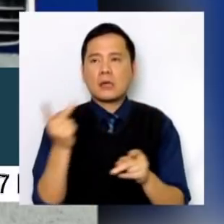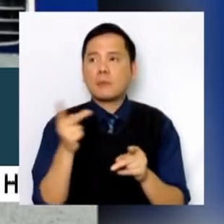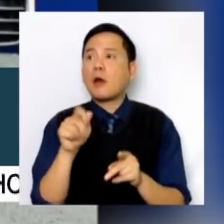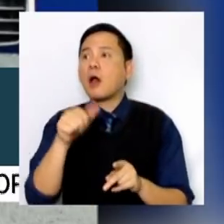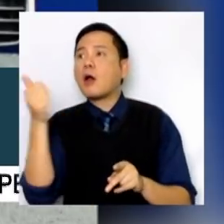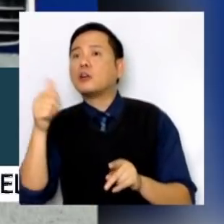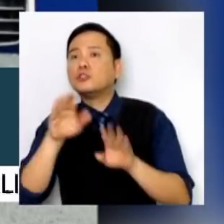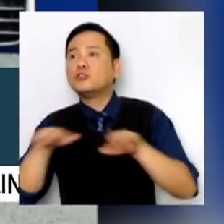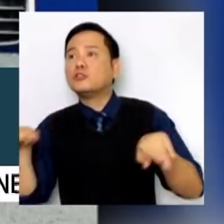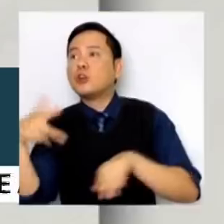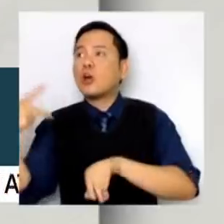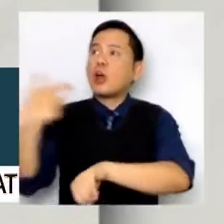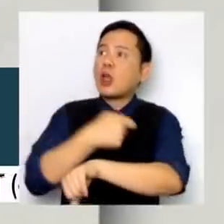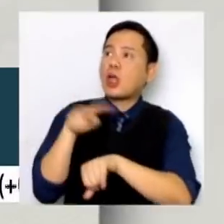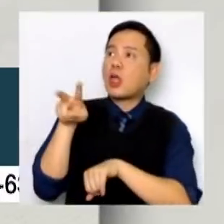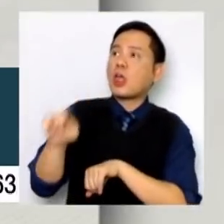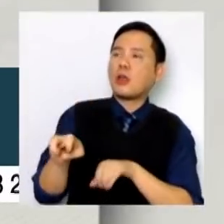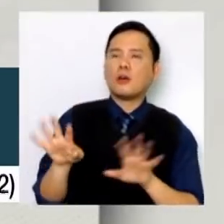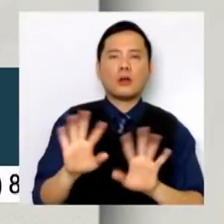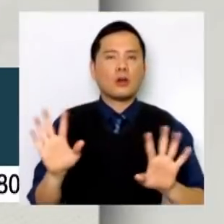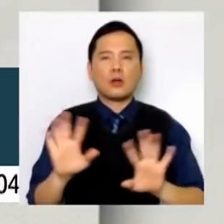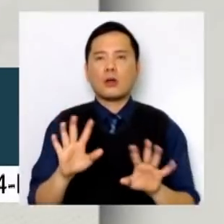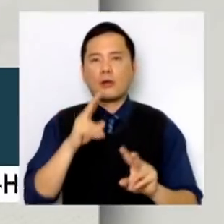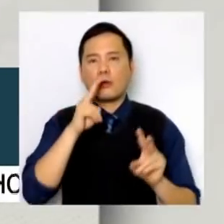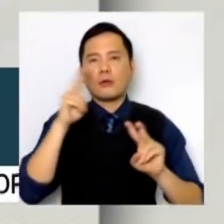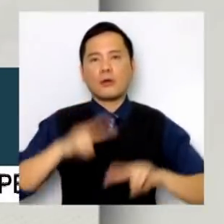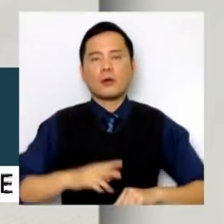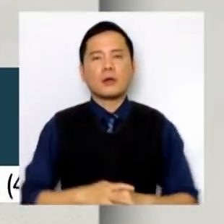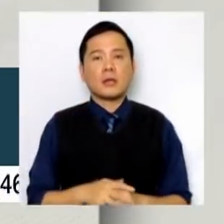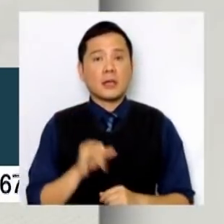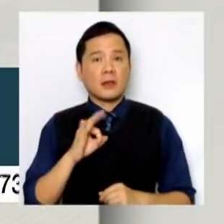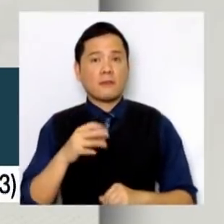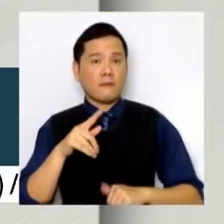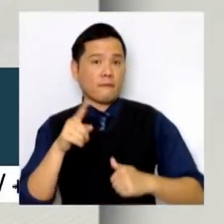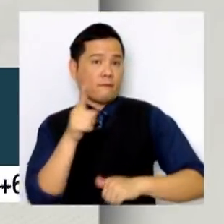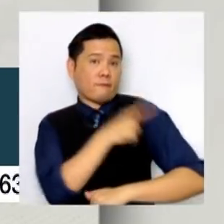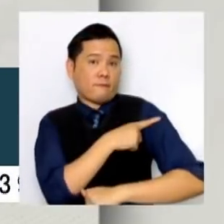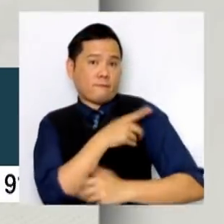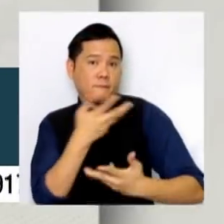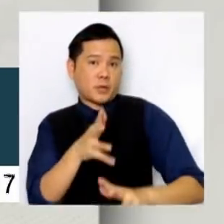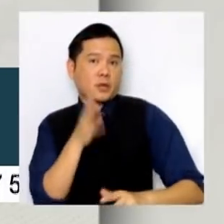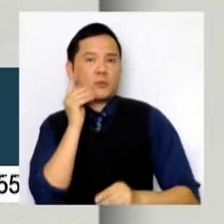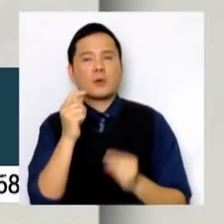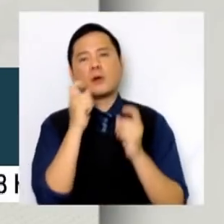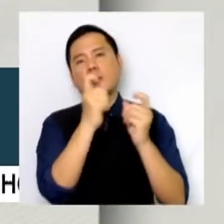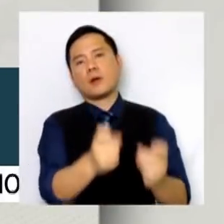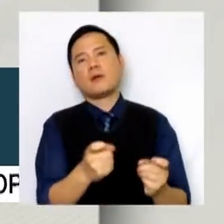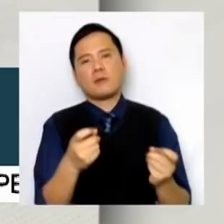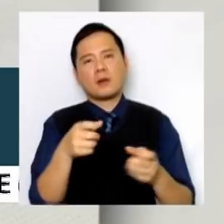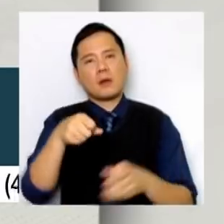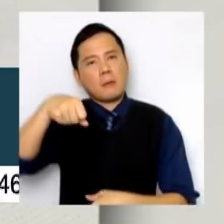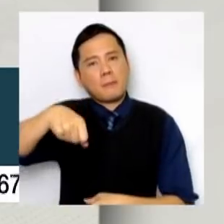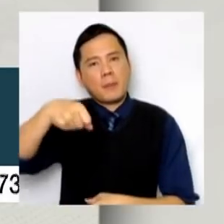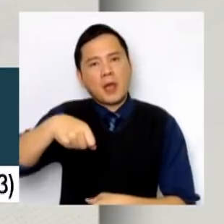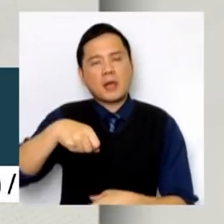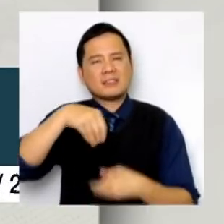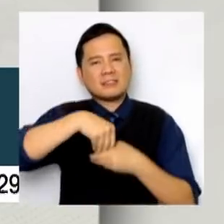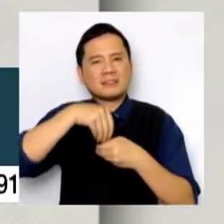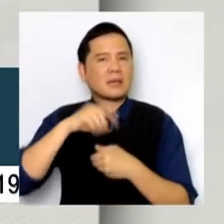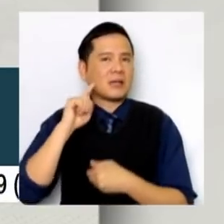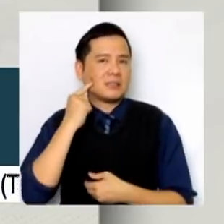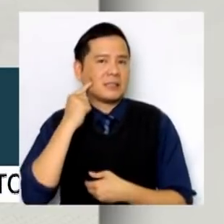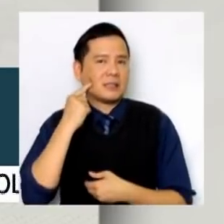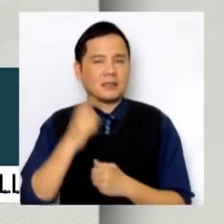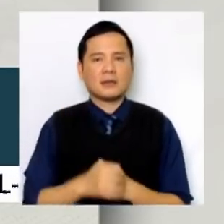kids' vaccination. After receiving their first dose, children are given loot bags filled with candy. As of February